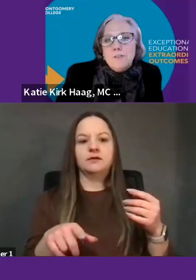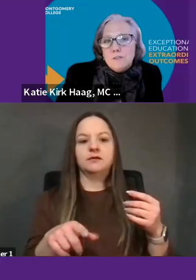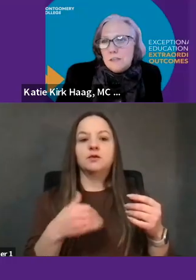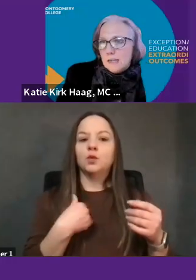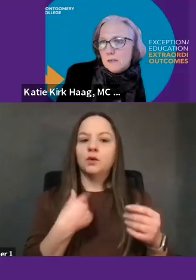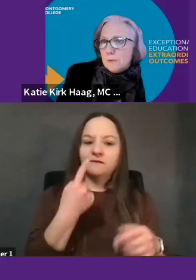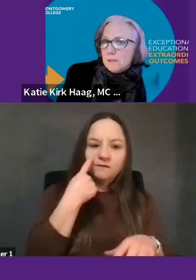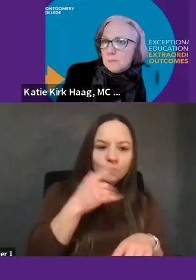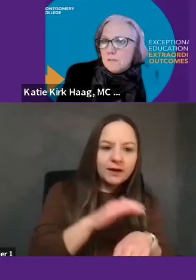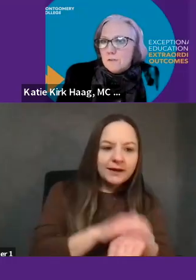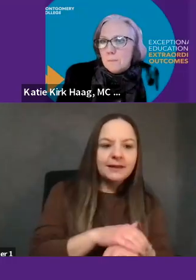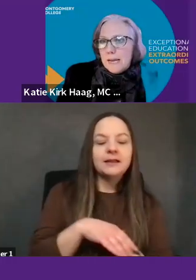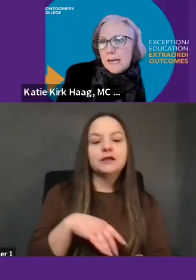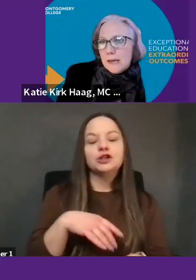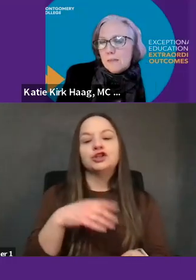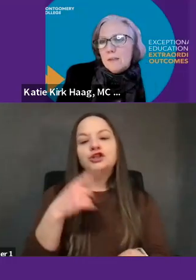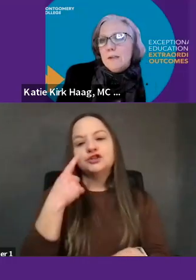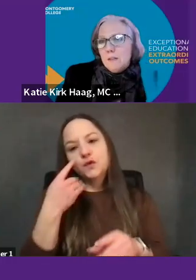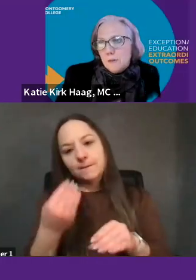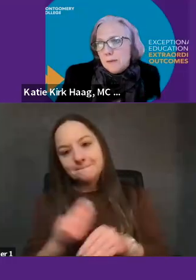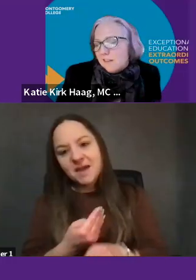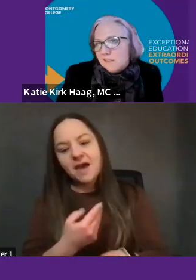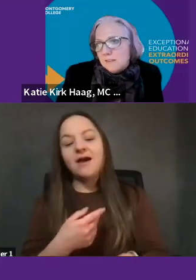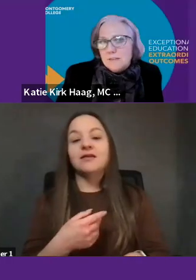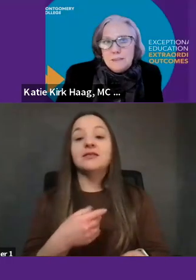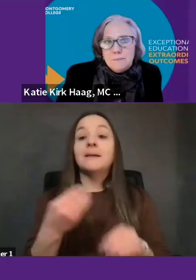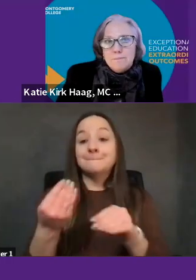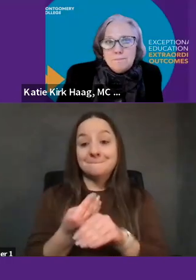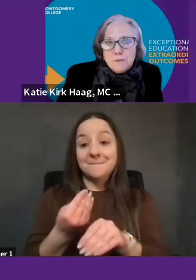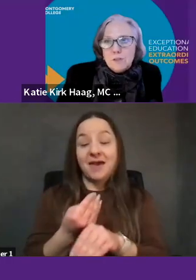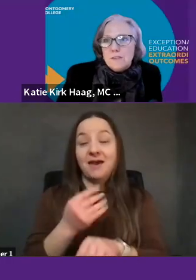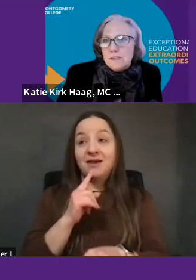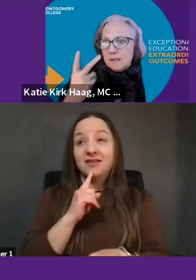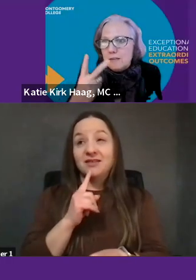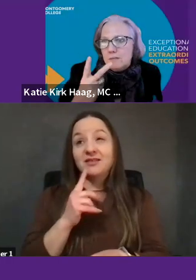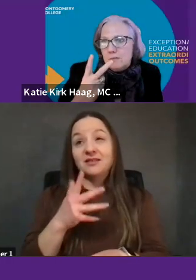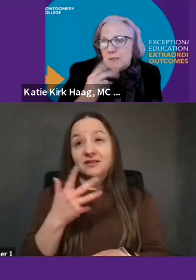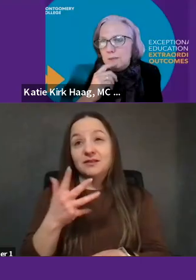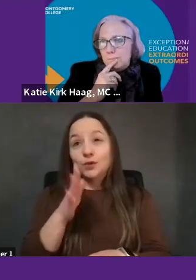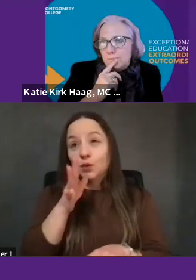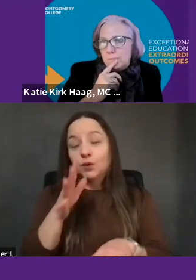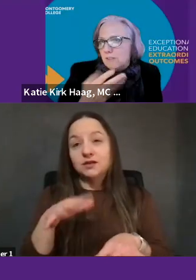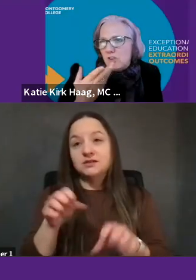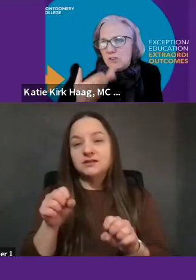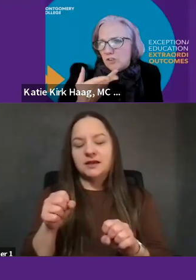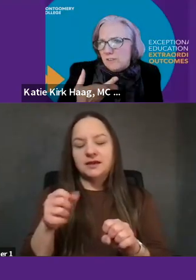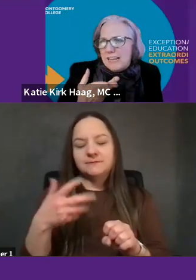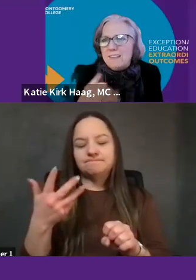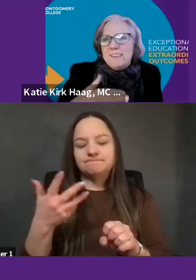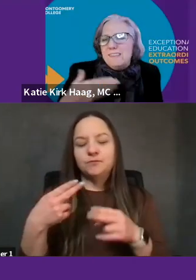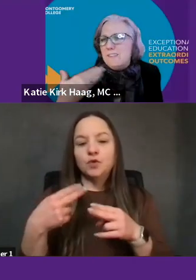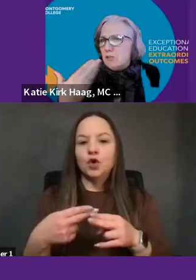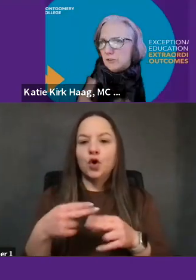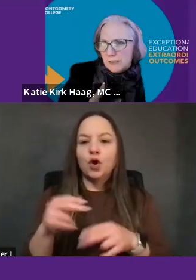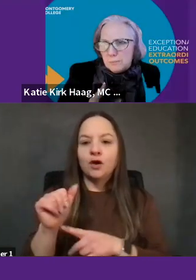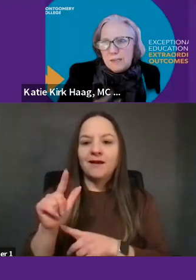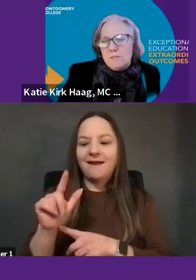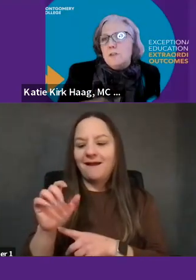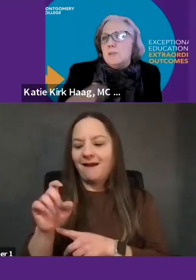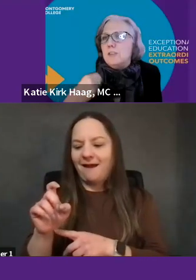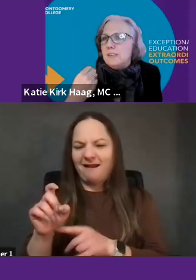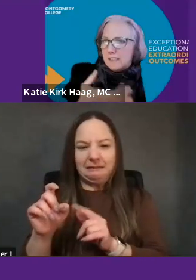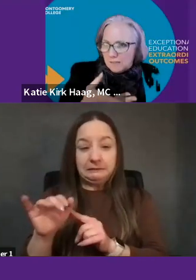English. There's a guided placement for math. The math is, you're going to take, it's called ALEX. It's a